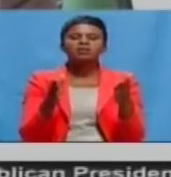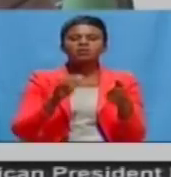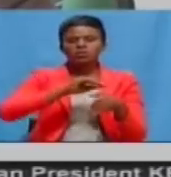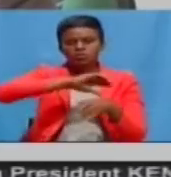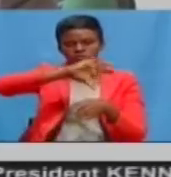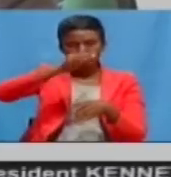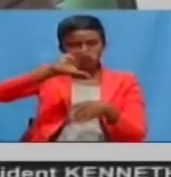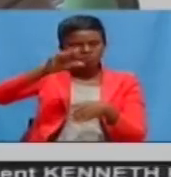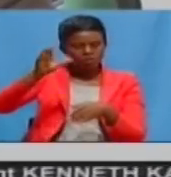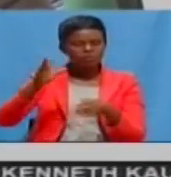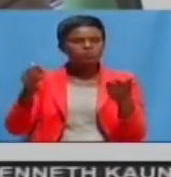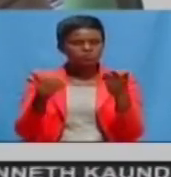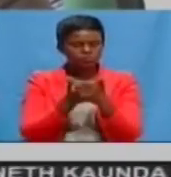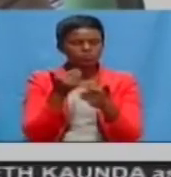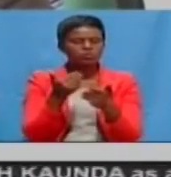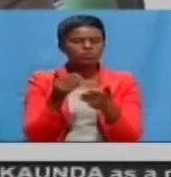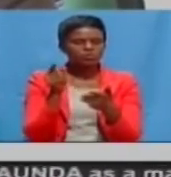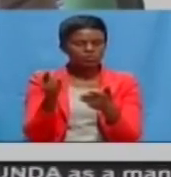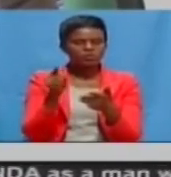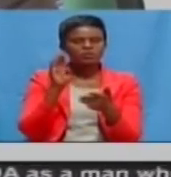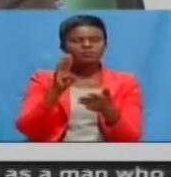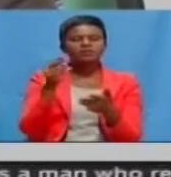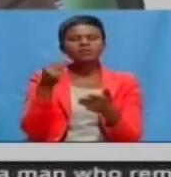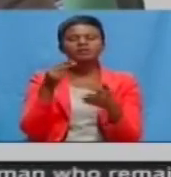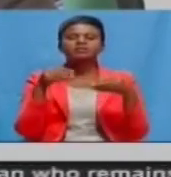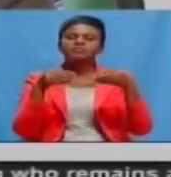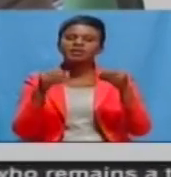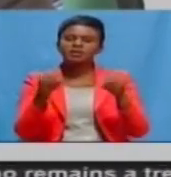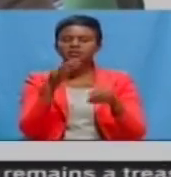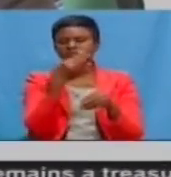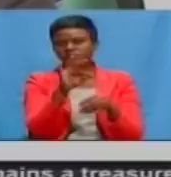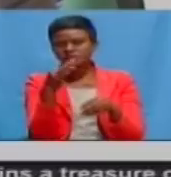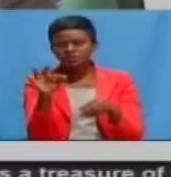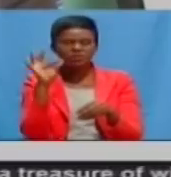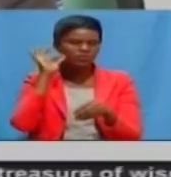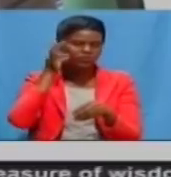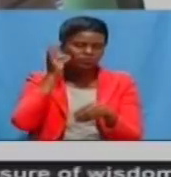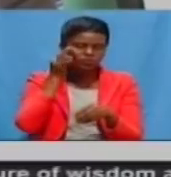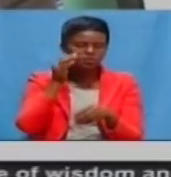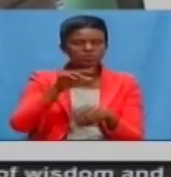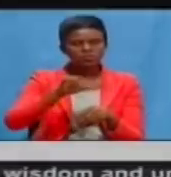we've constructed, also known as BH Market, for vegetables and fruits.